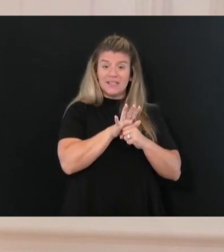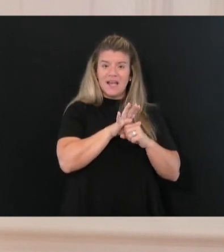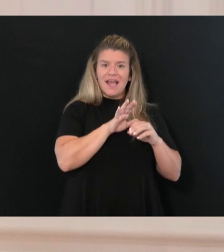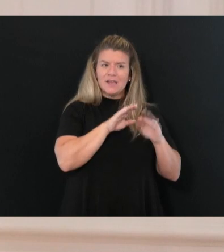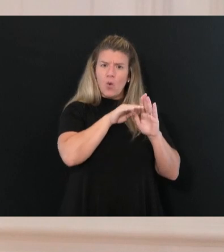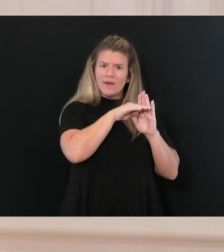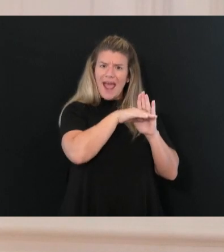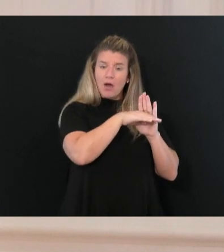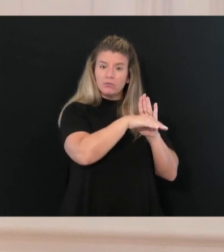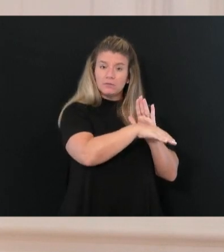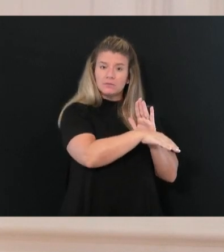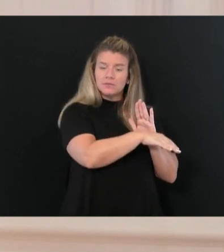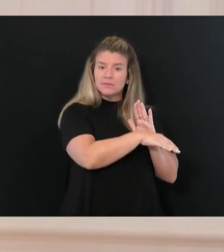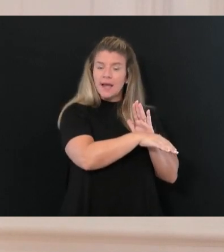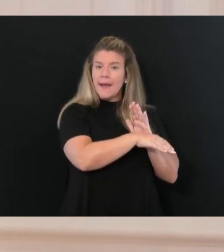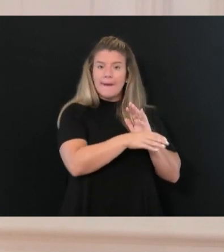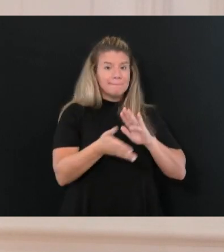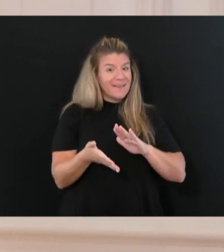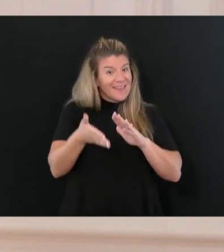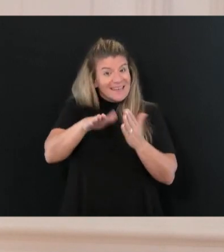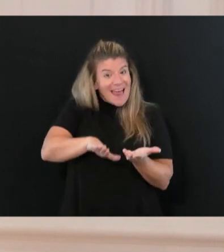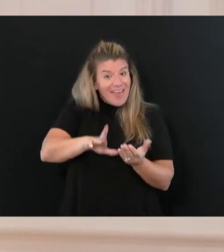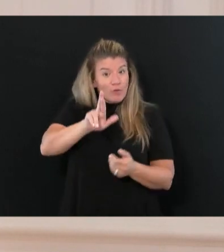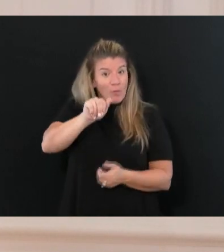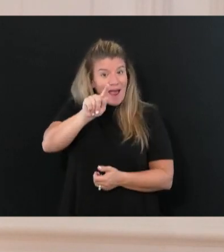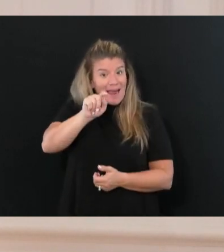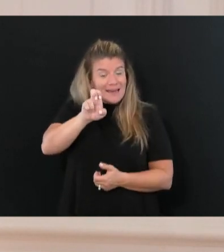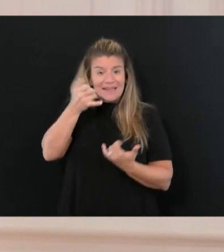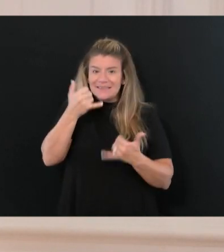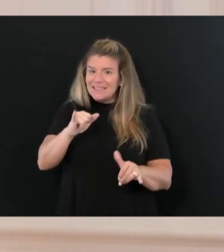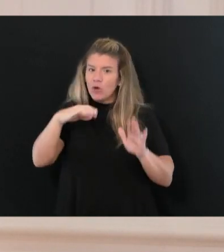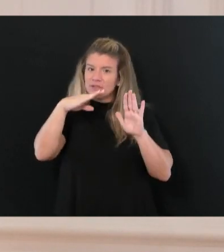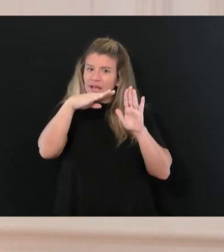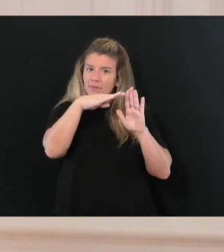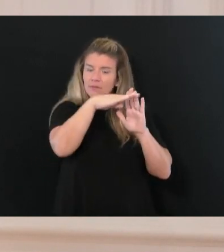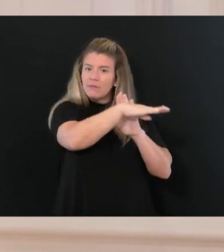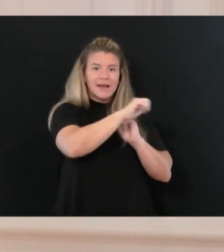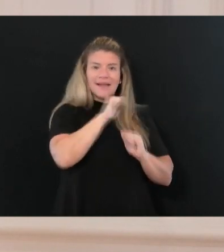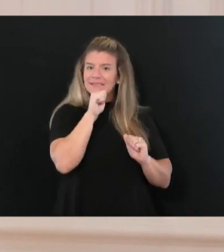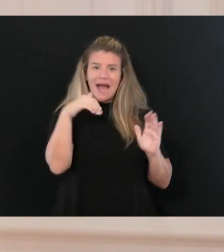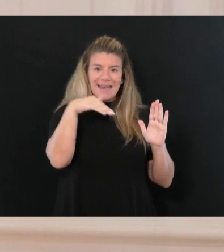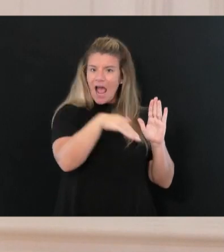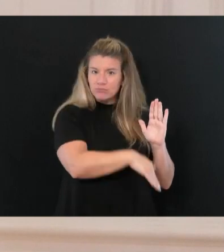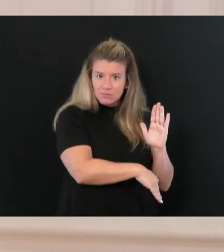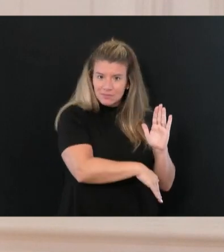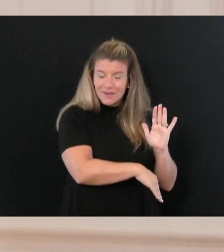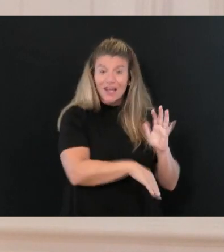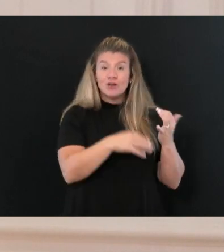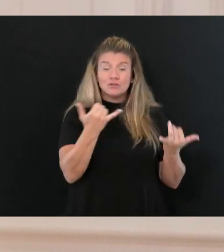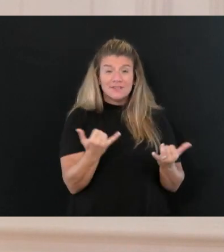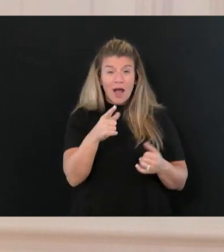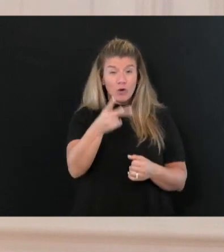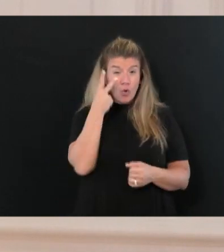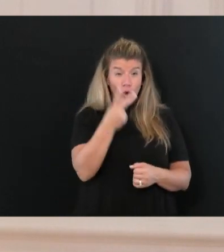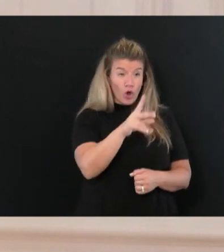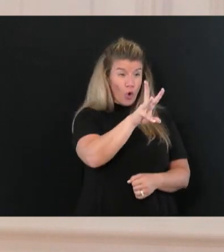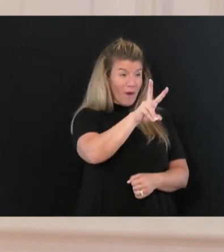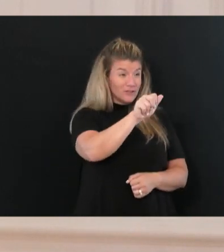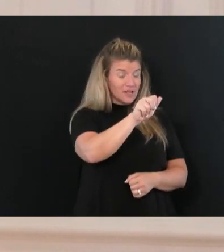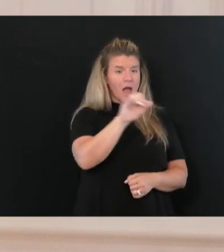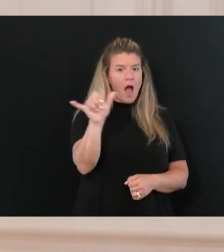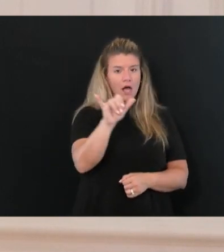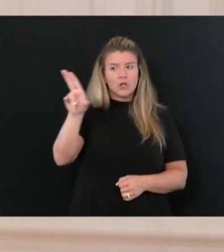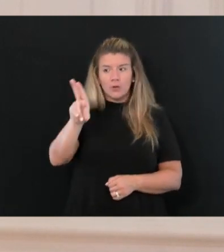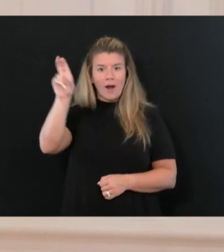the death rate, has not gone down as much yet. And I think as we look at West Virginia, as we look at the United States, what we